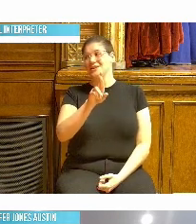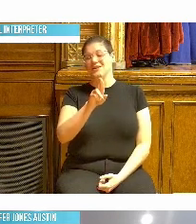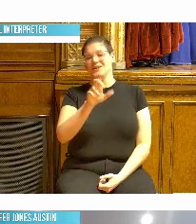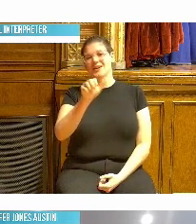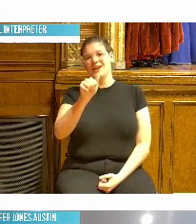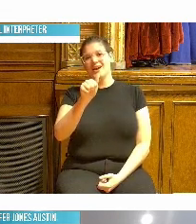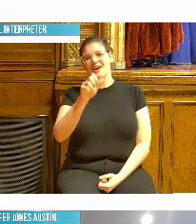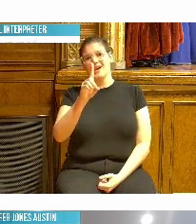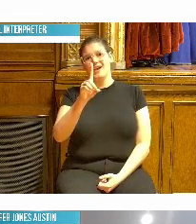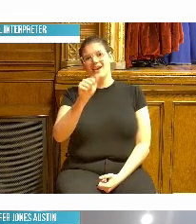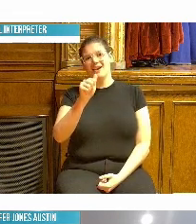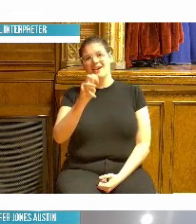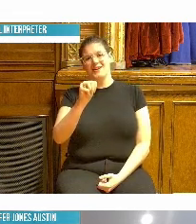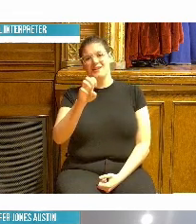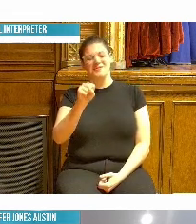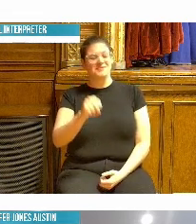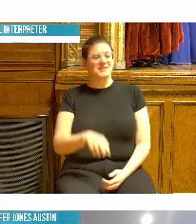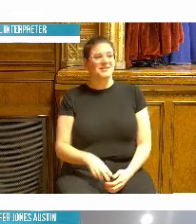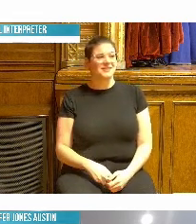Madam Chair.